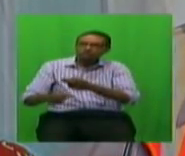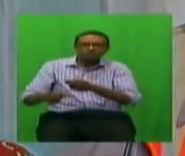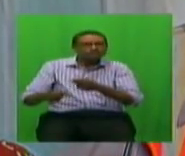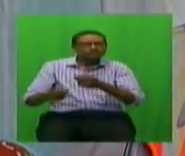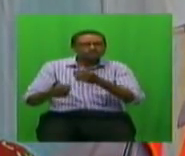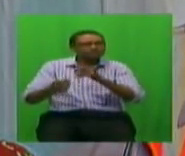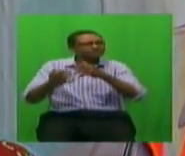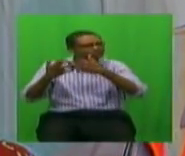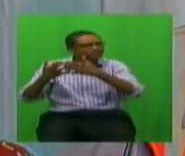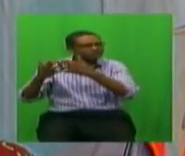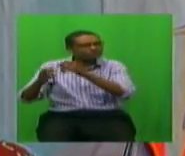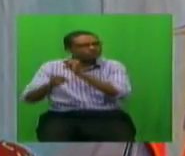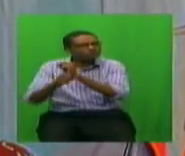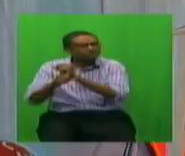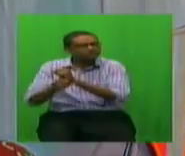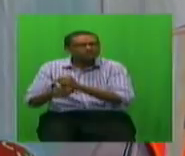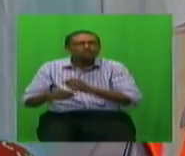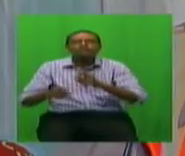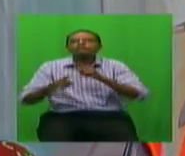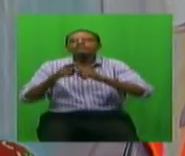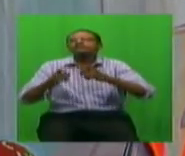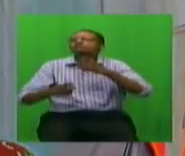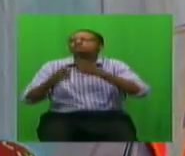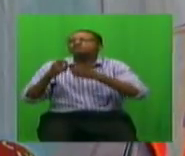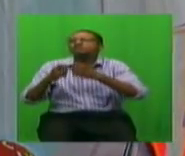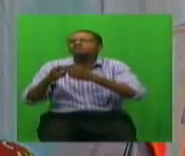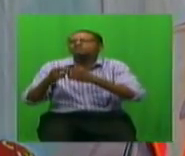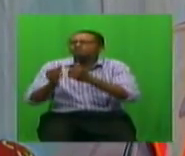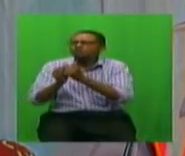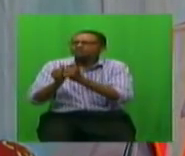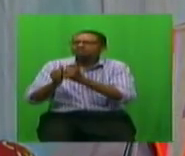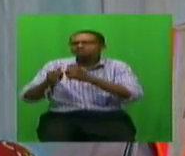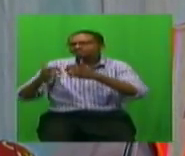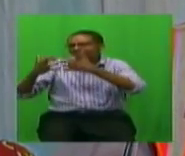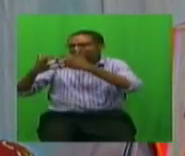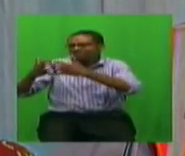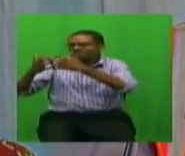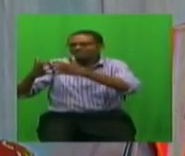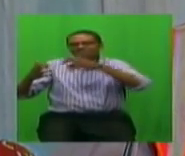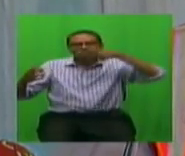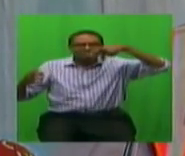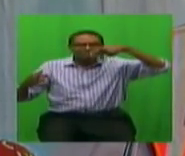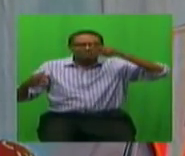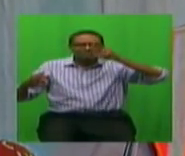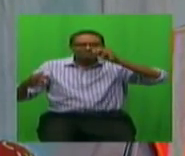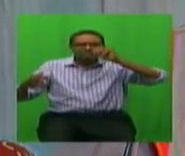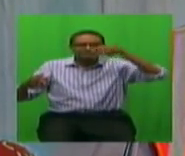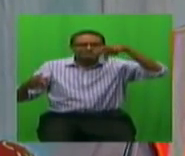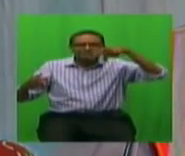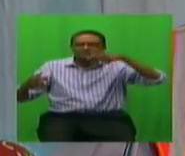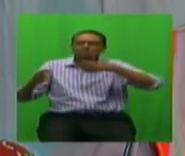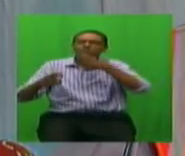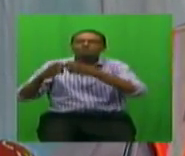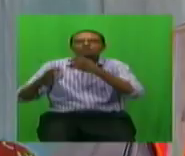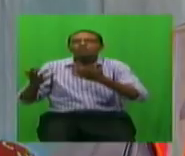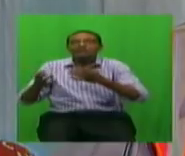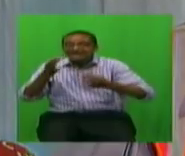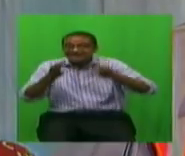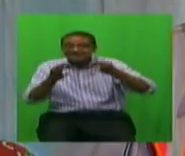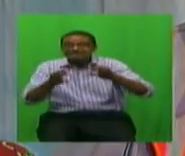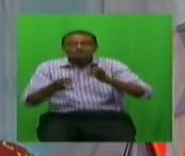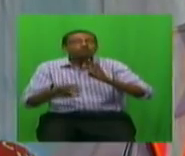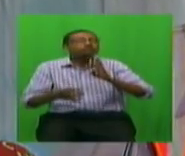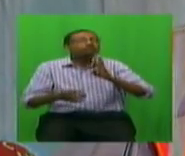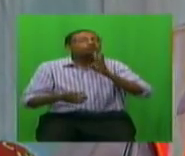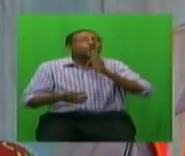the challenges you have with pumps and gates is that you cannot pump if the rivers are high and you have breaches, because